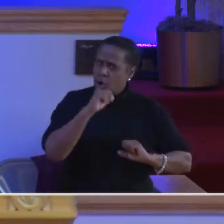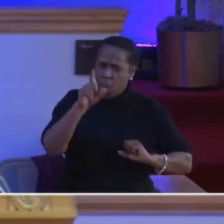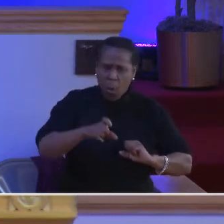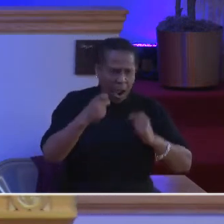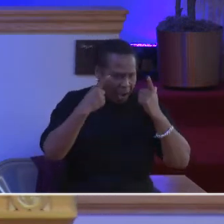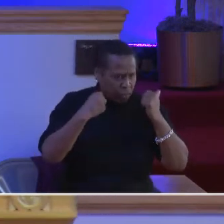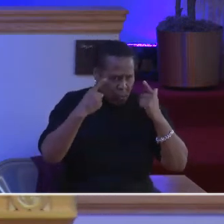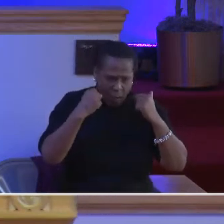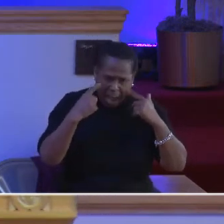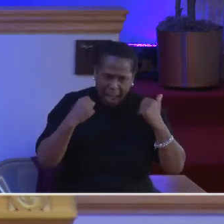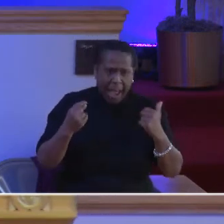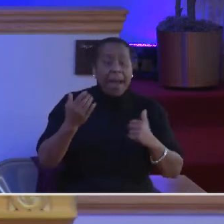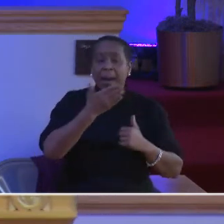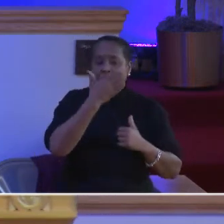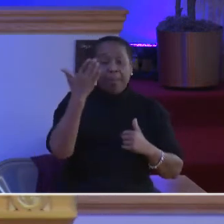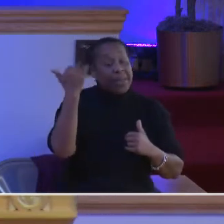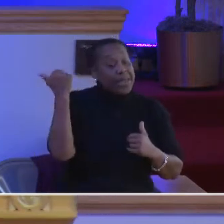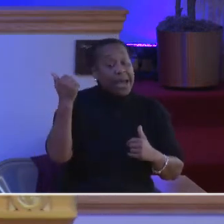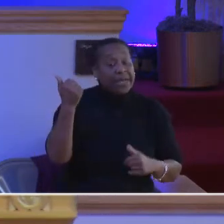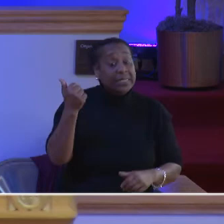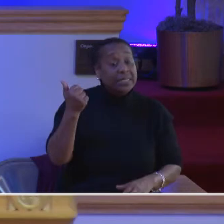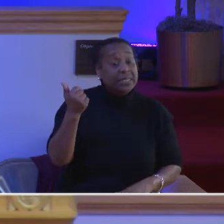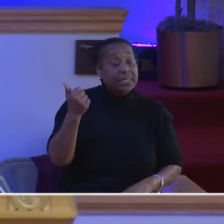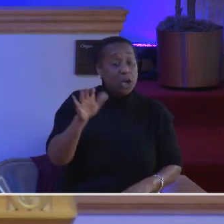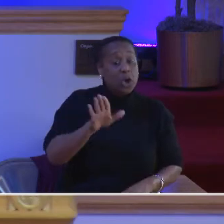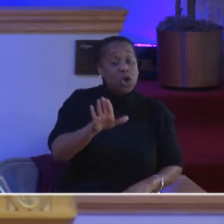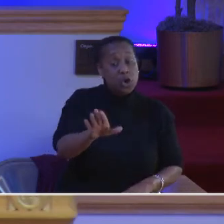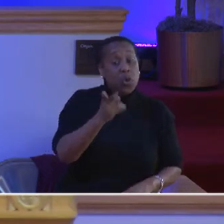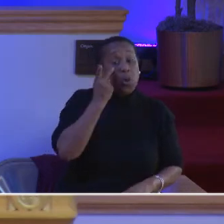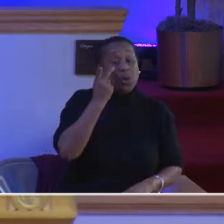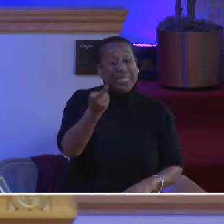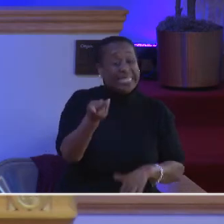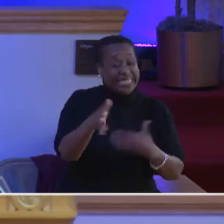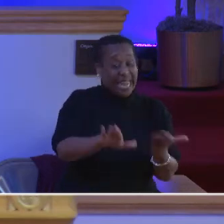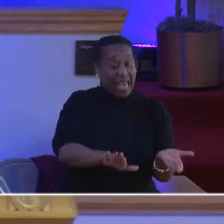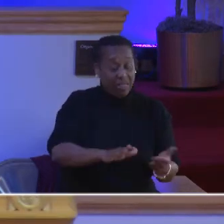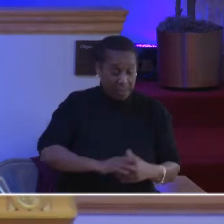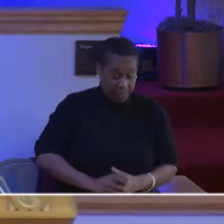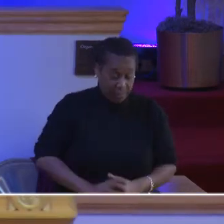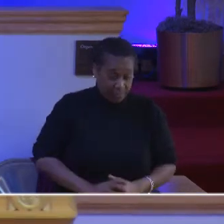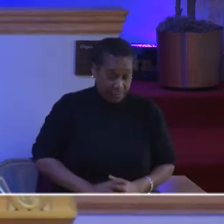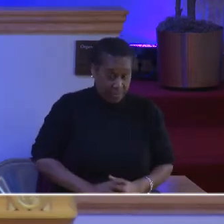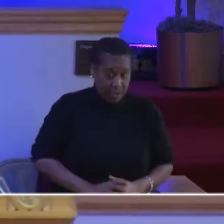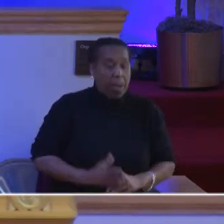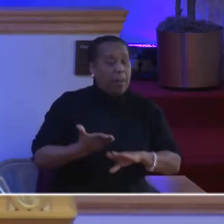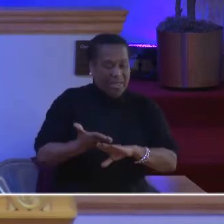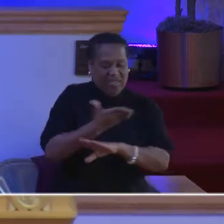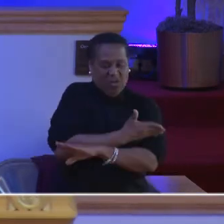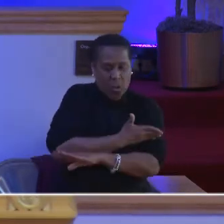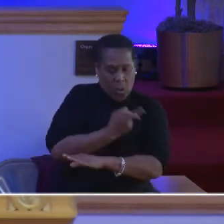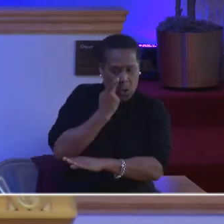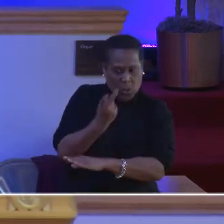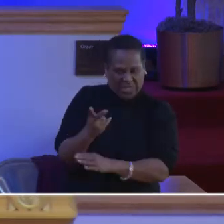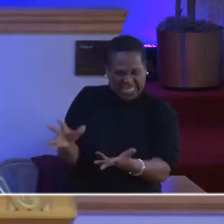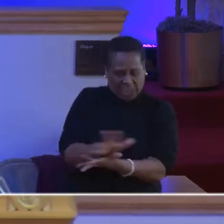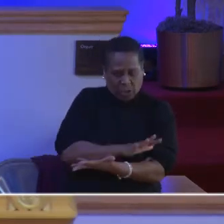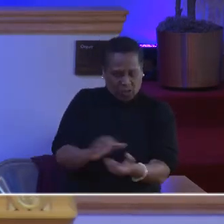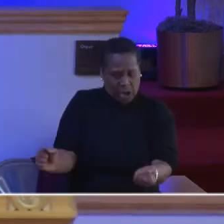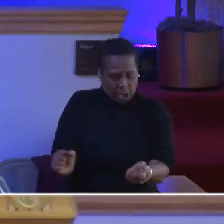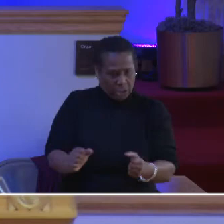cry tears for another, because you'll see death before you see